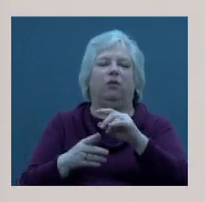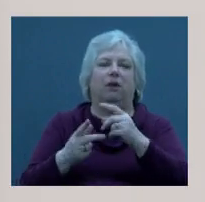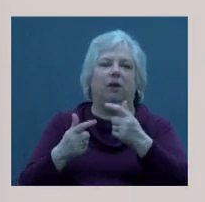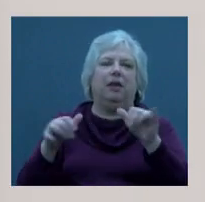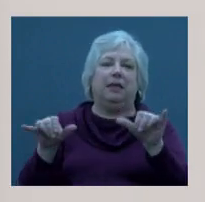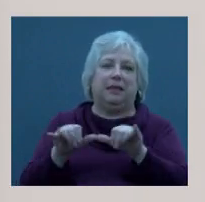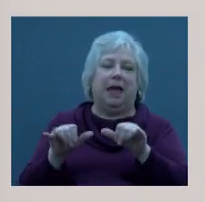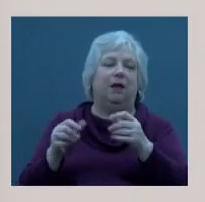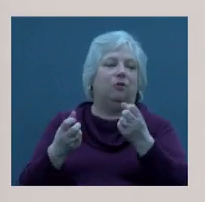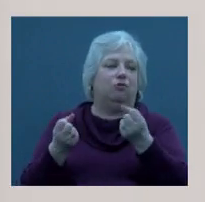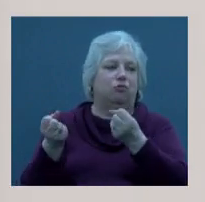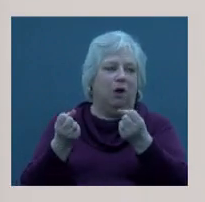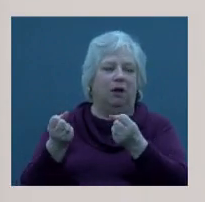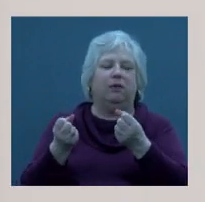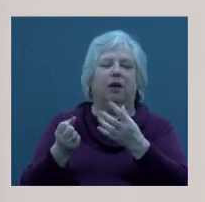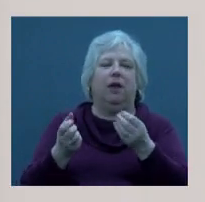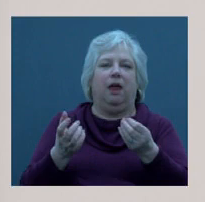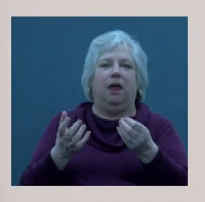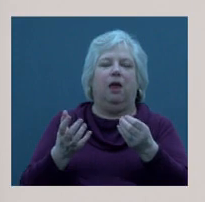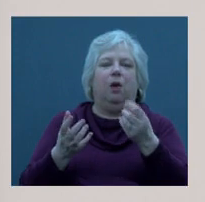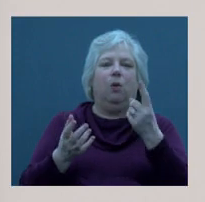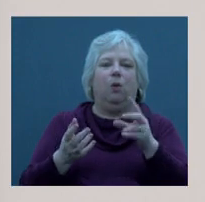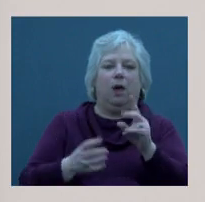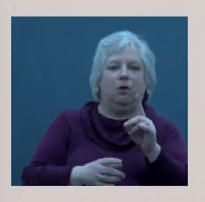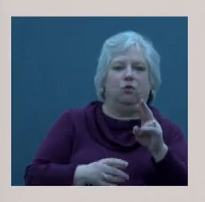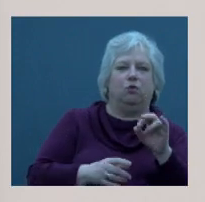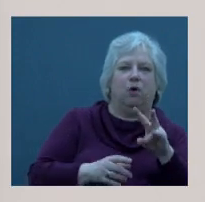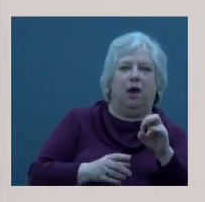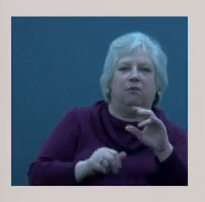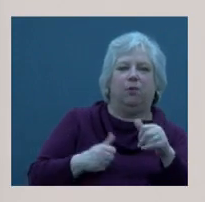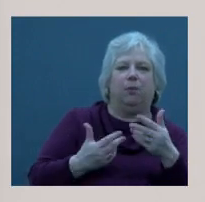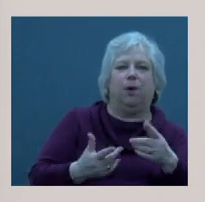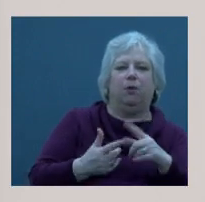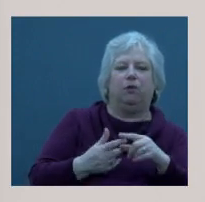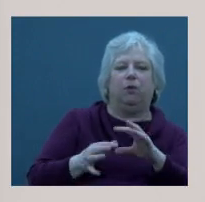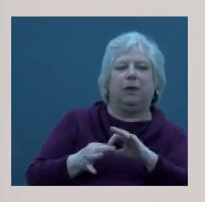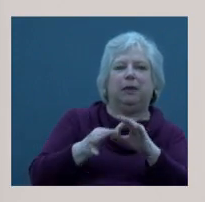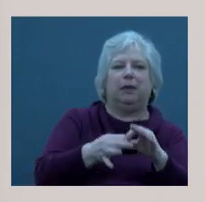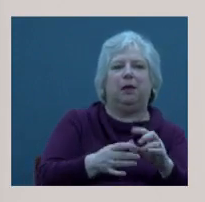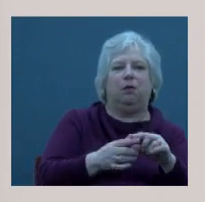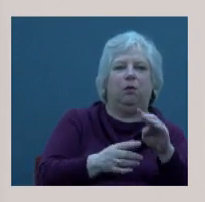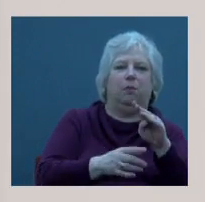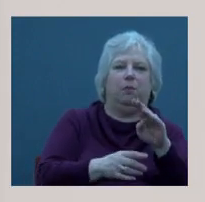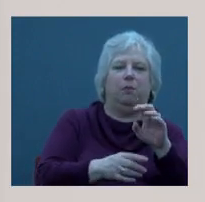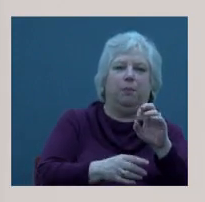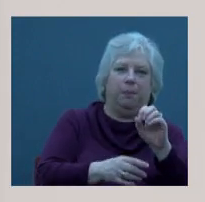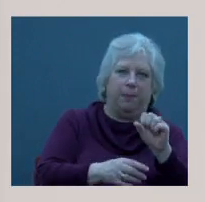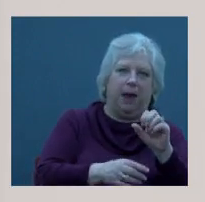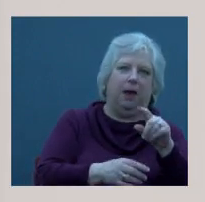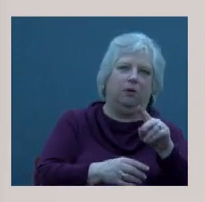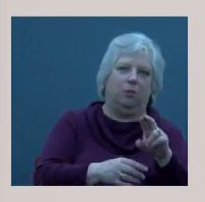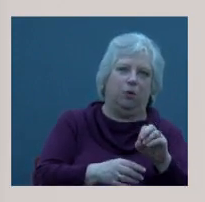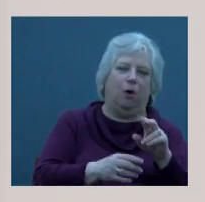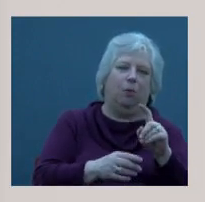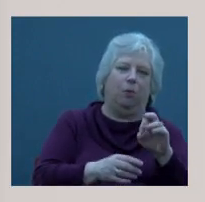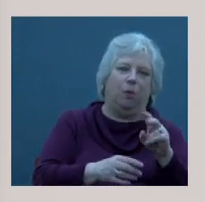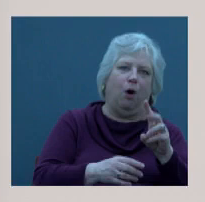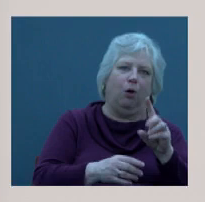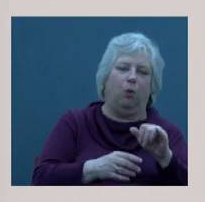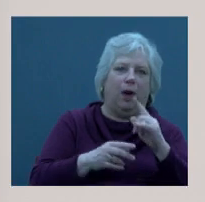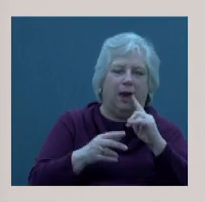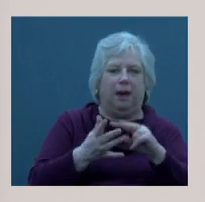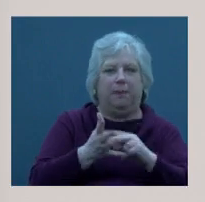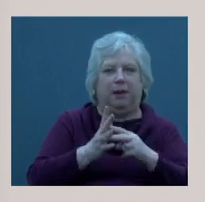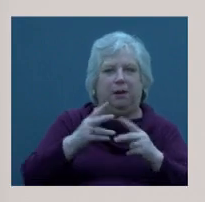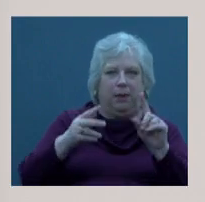would be improved with this development. 1 drive is proposed to extend to Bass Pro Parkway. This would be a right-in,